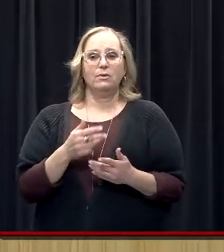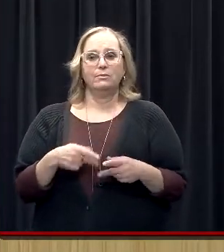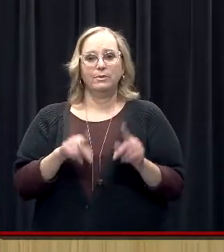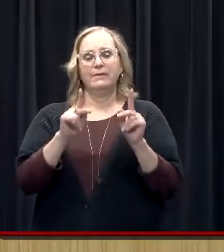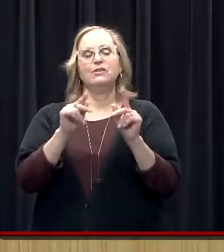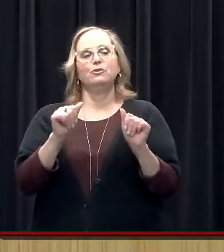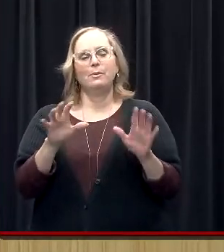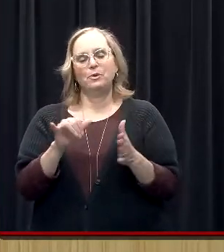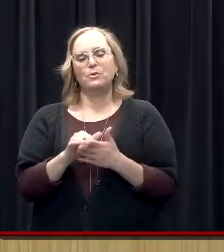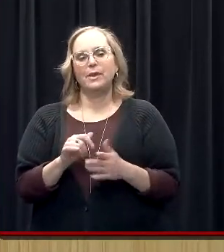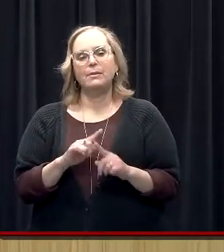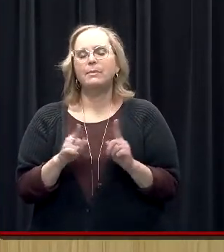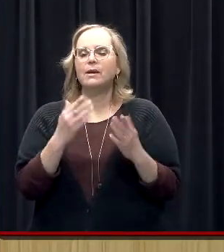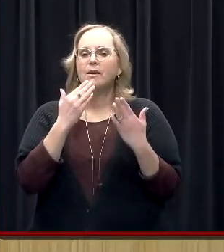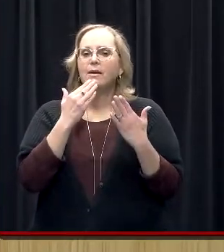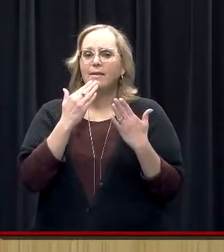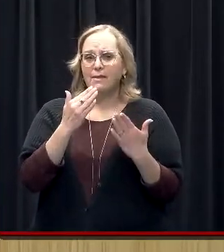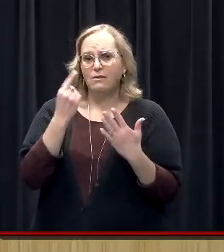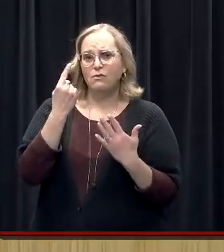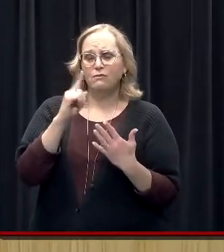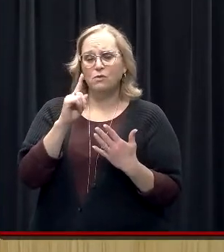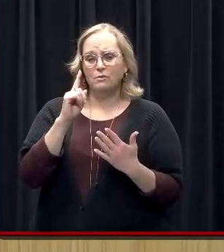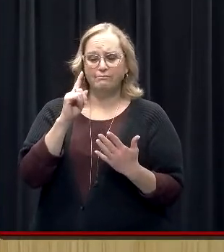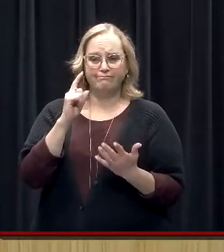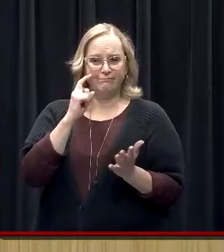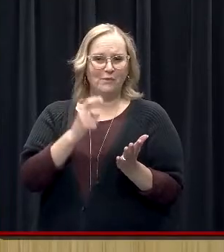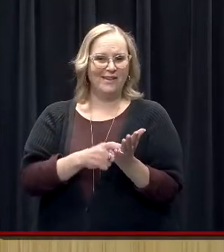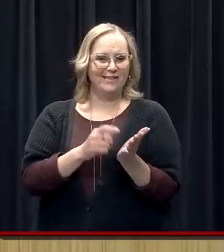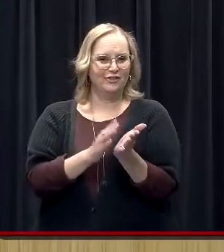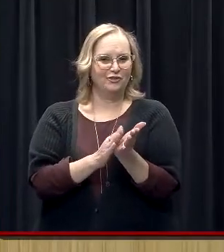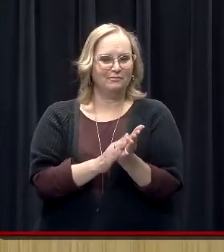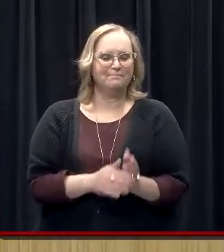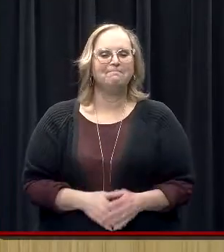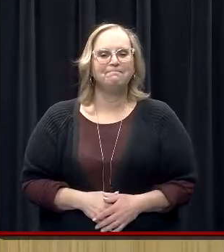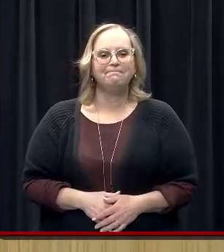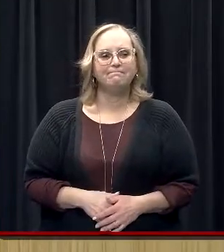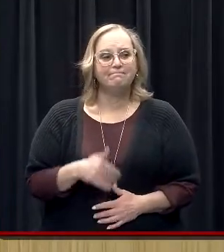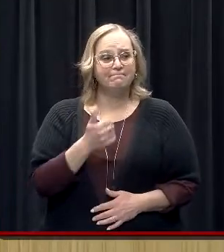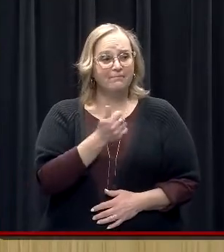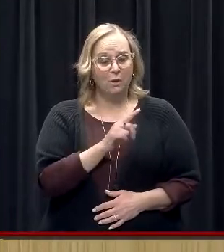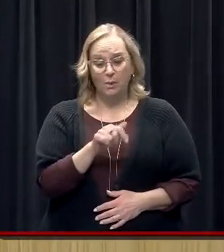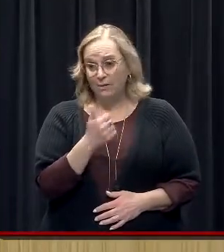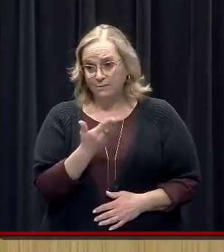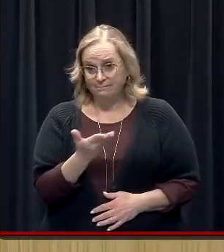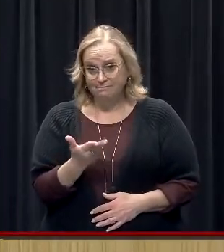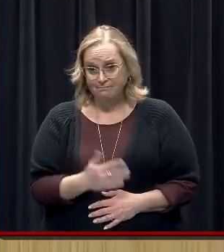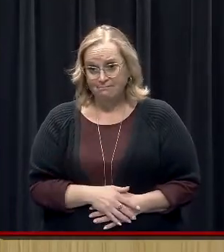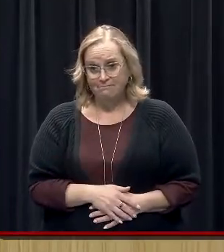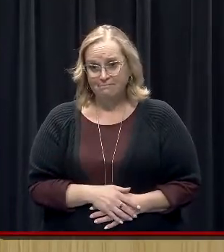do that. But thank you for the recognition tonight. Anyone